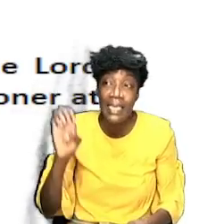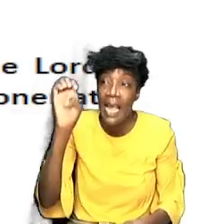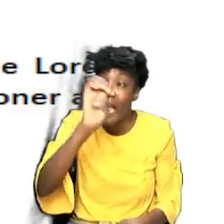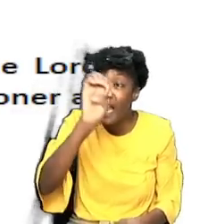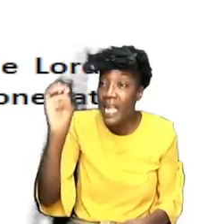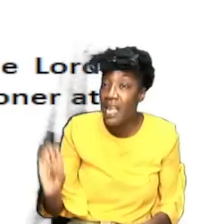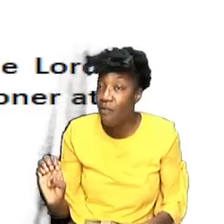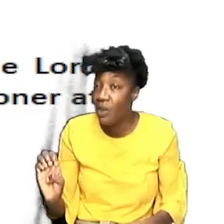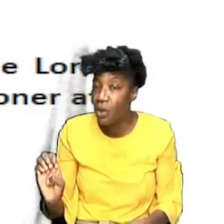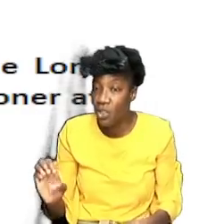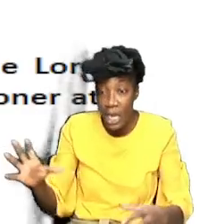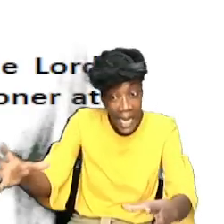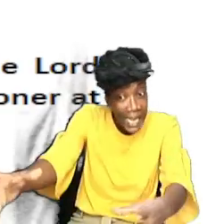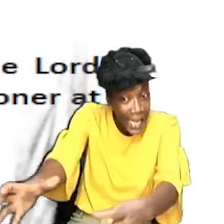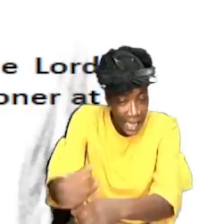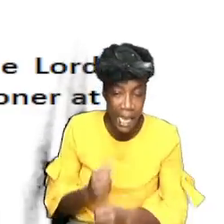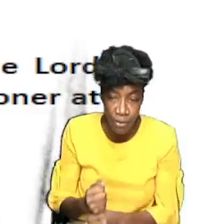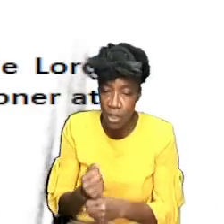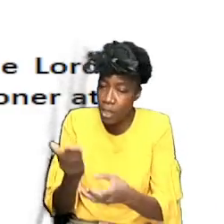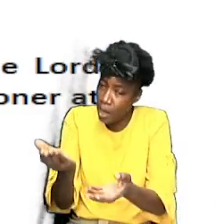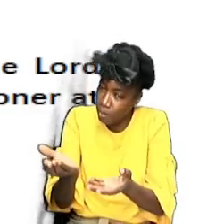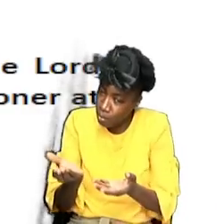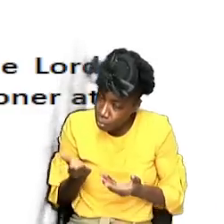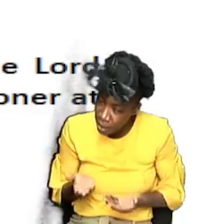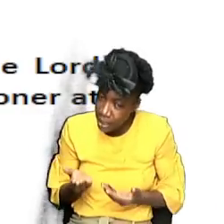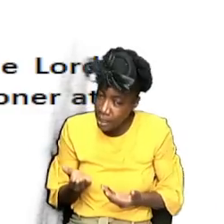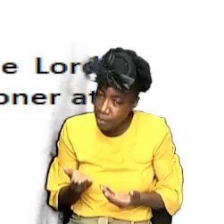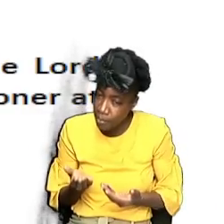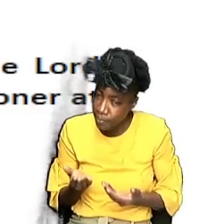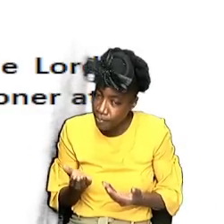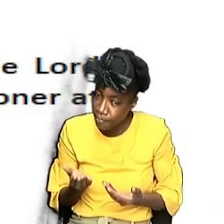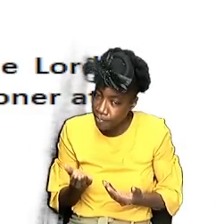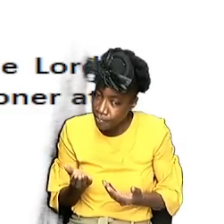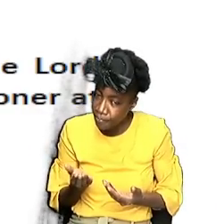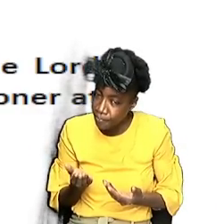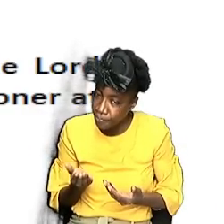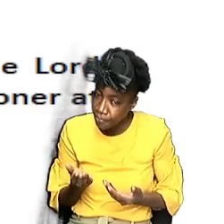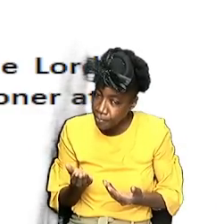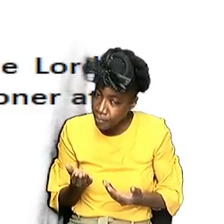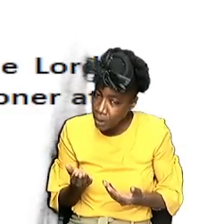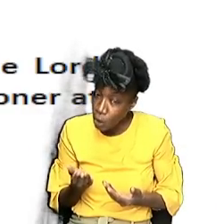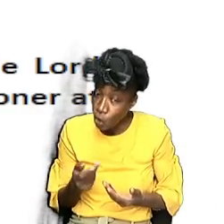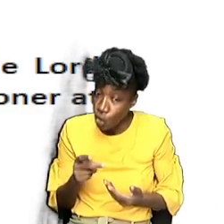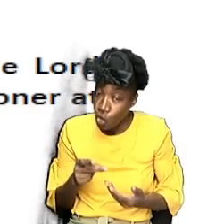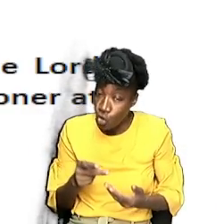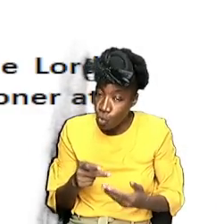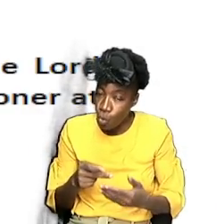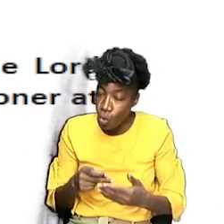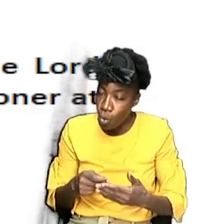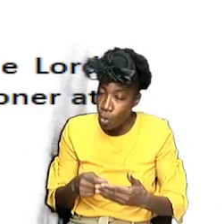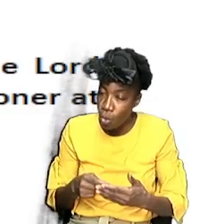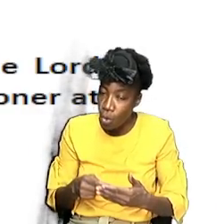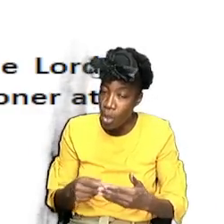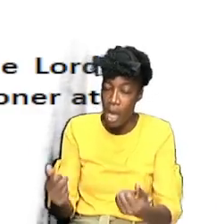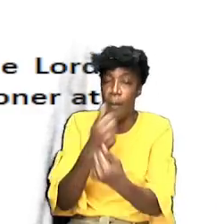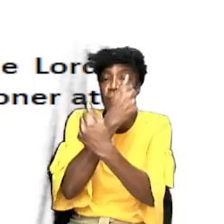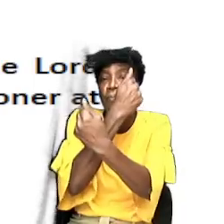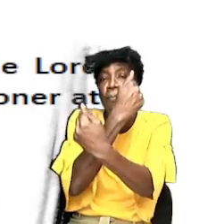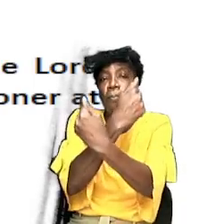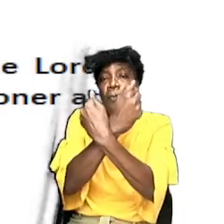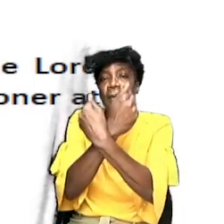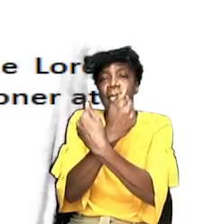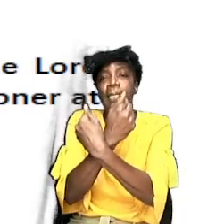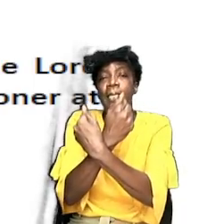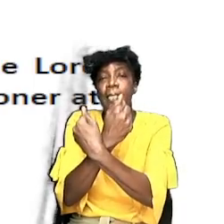amen, that they captured him and brought him, as it were, to Patmos, amen, which was practically a prison.